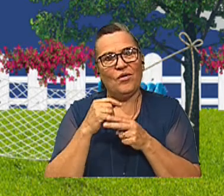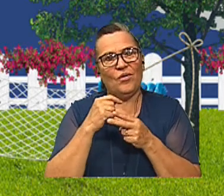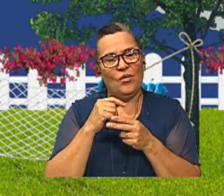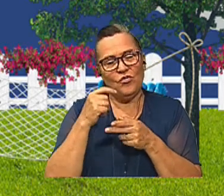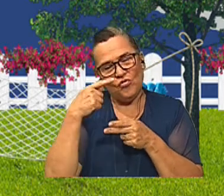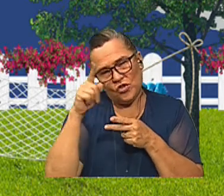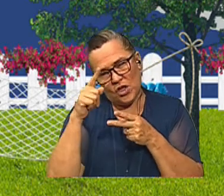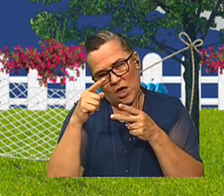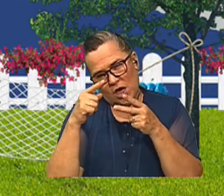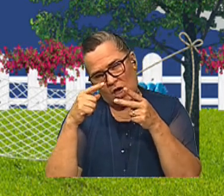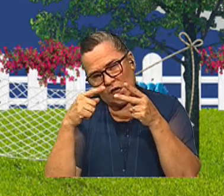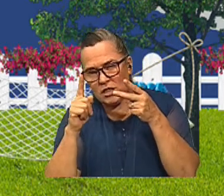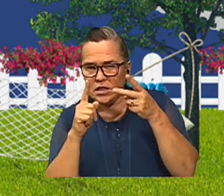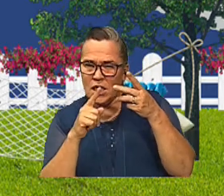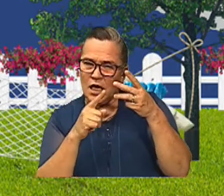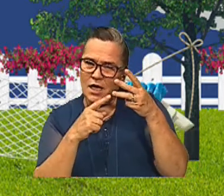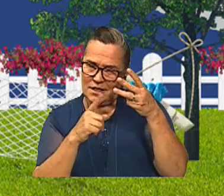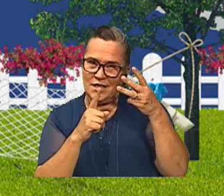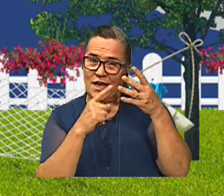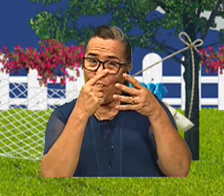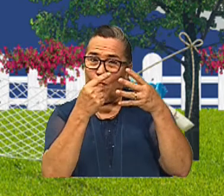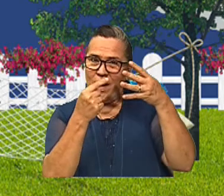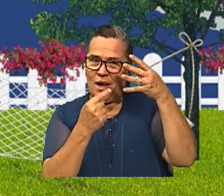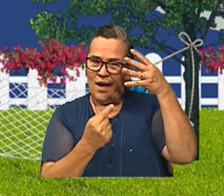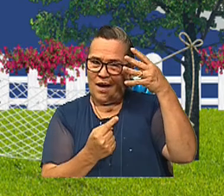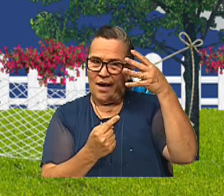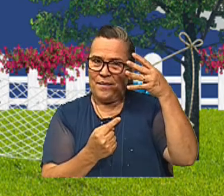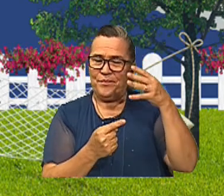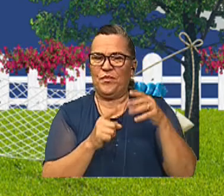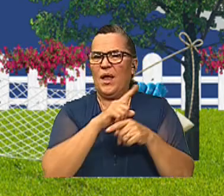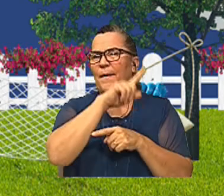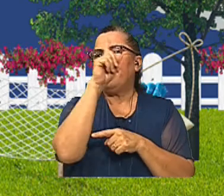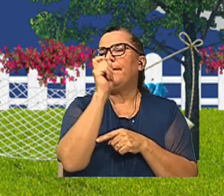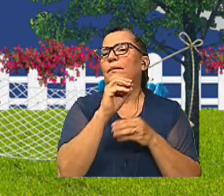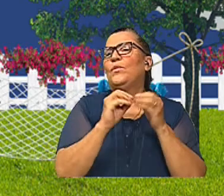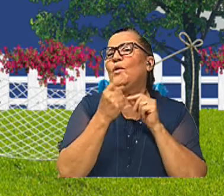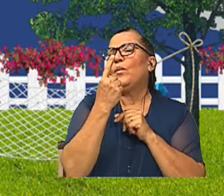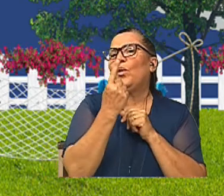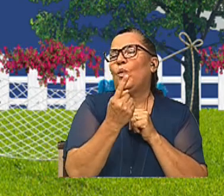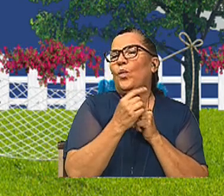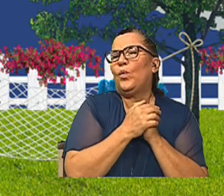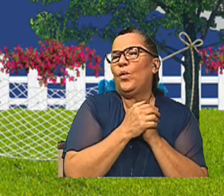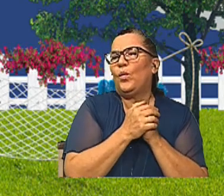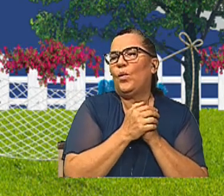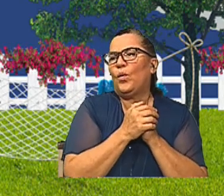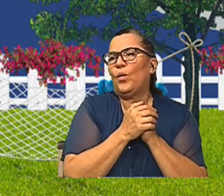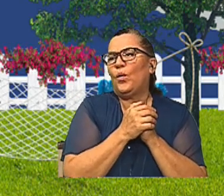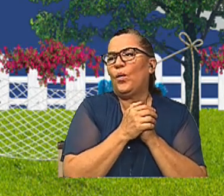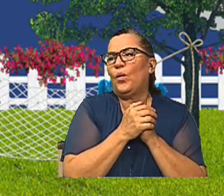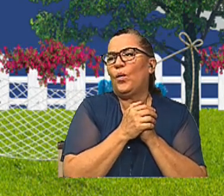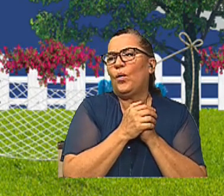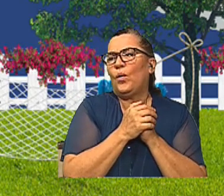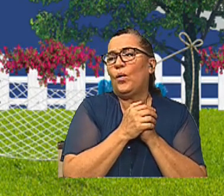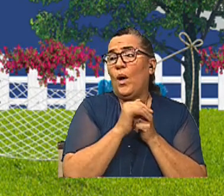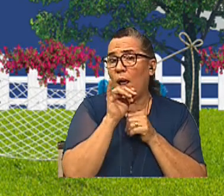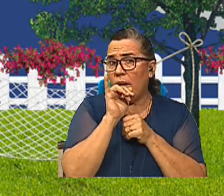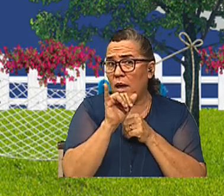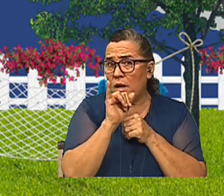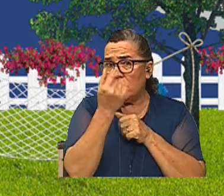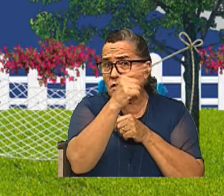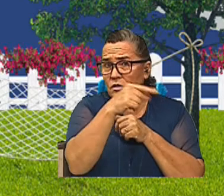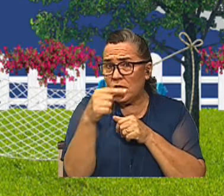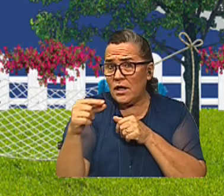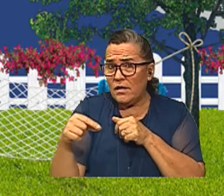check the answers. So the question number 1 is, are there